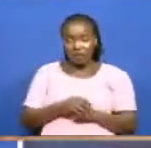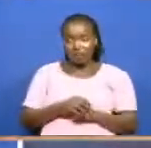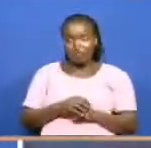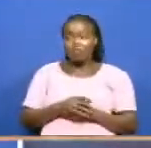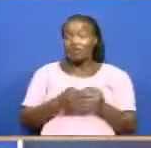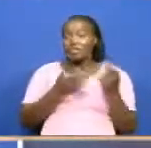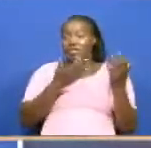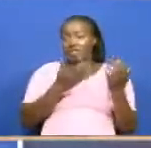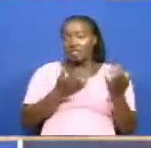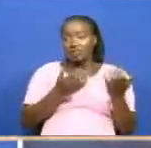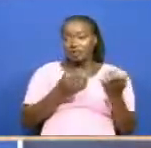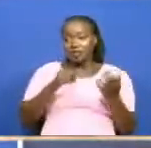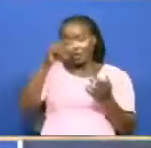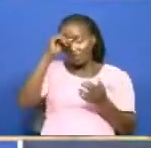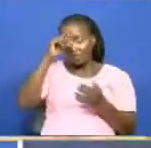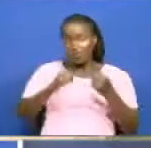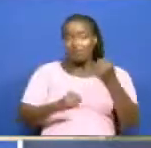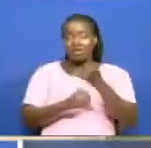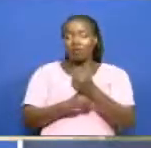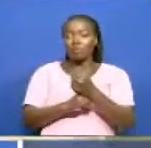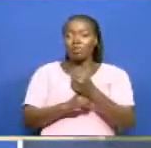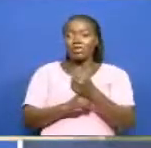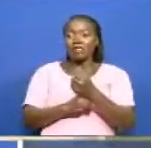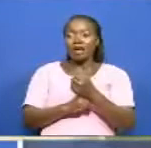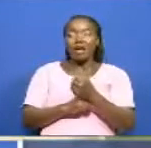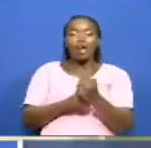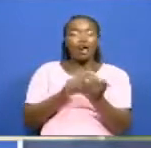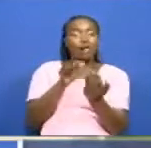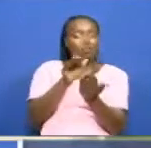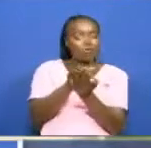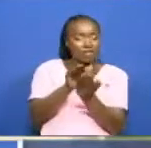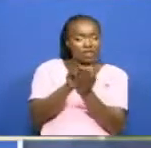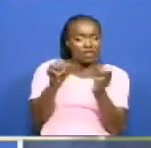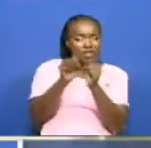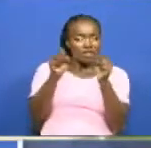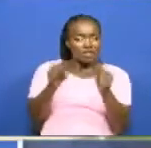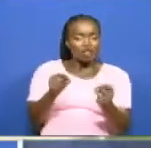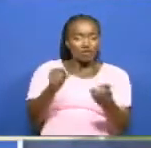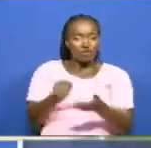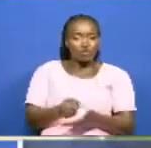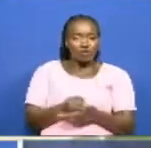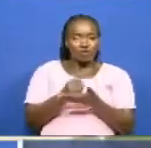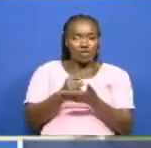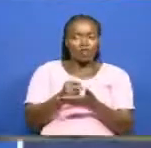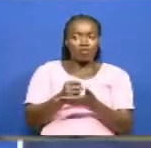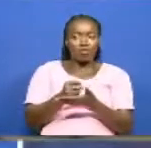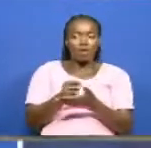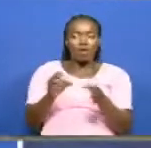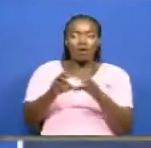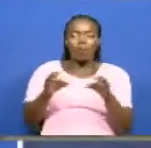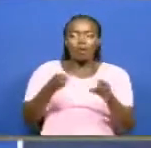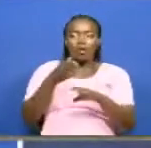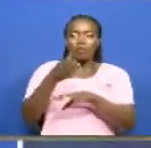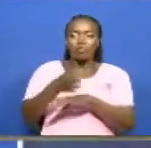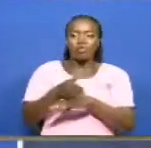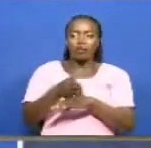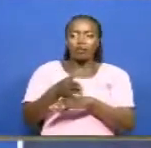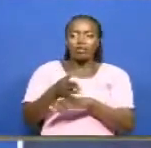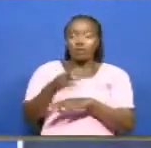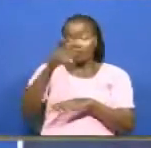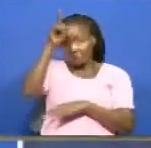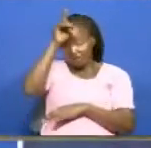that the government will support them set up a proper packaging system to help their produce access markets beyond the